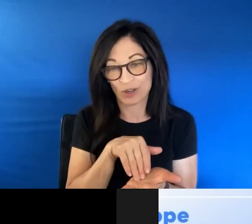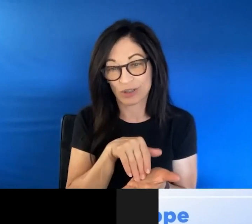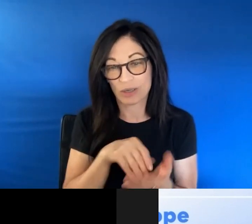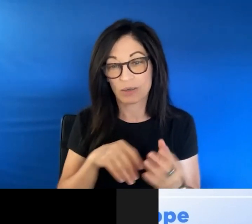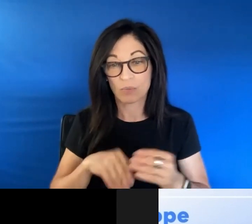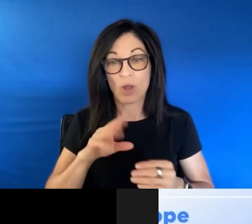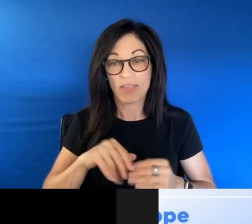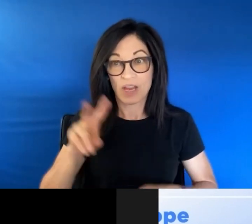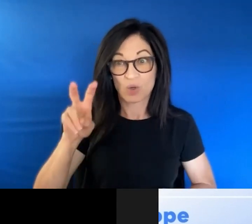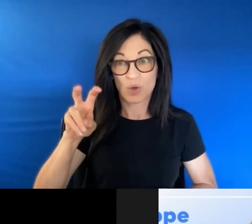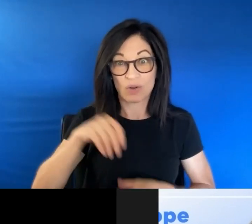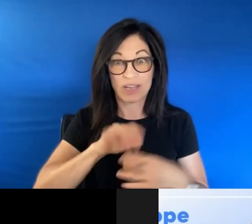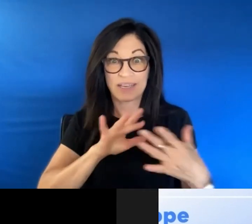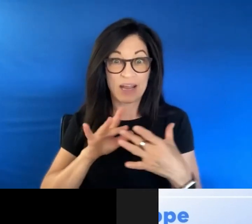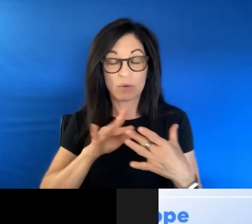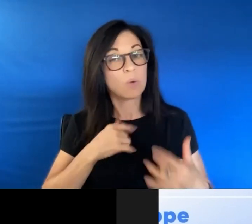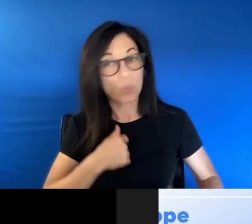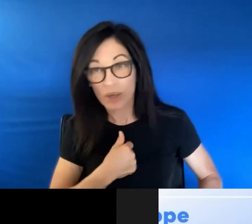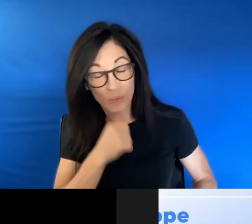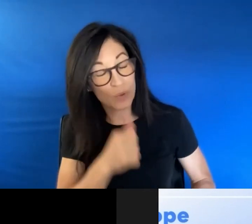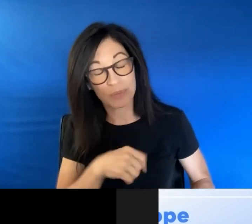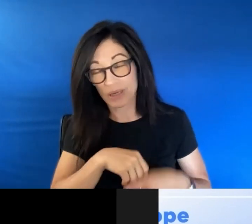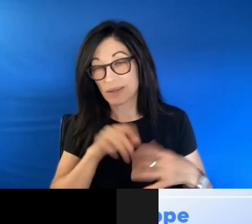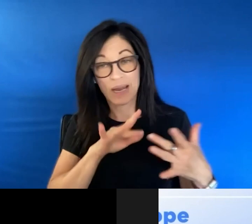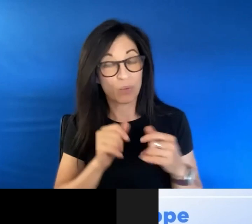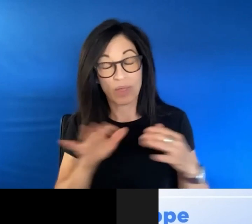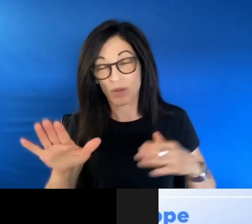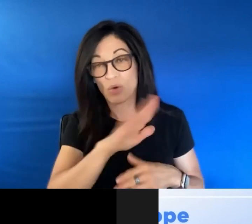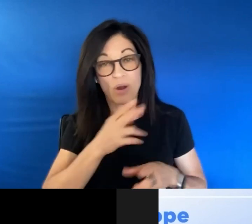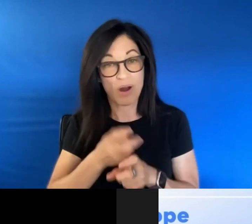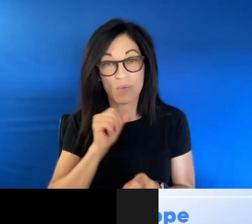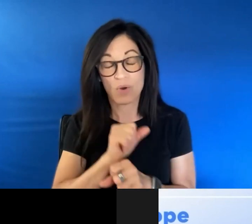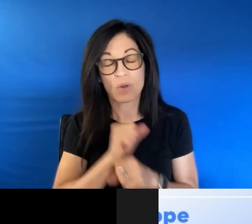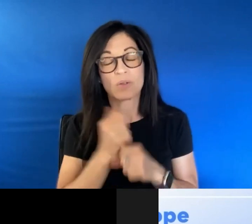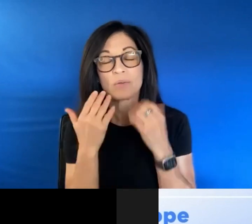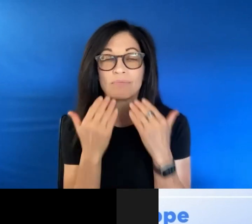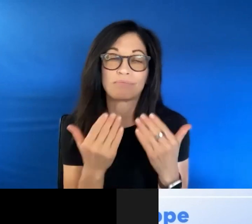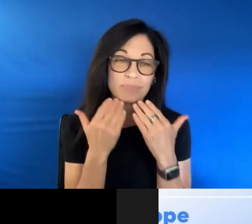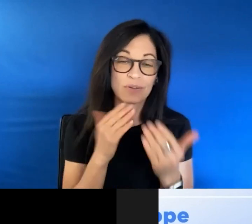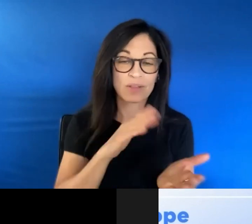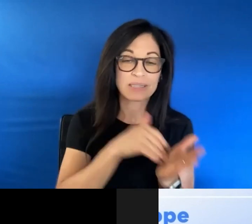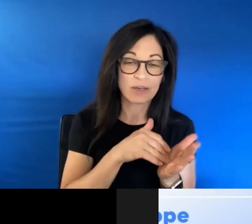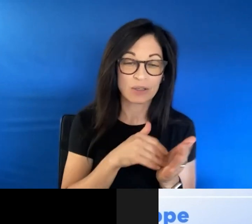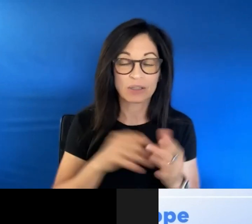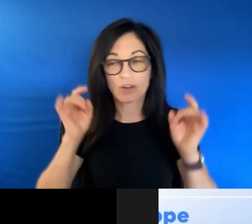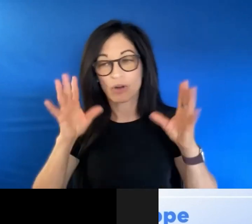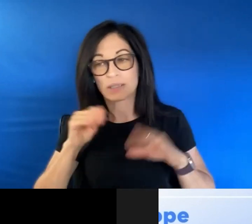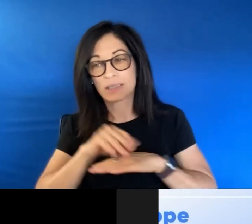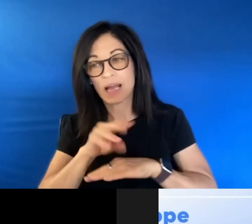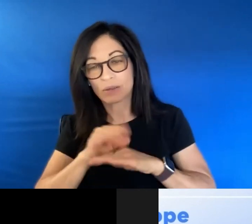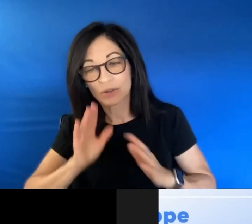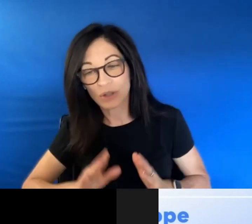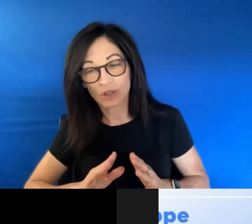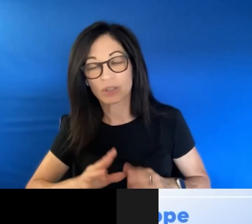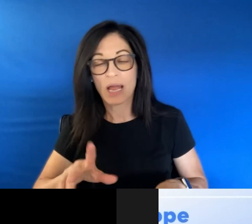in the network. We would not be a network without your hard work. So we are so grateful for the centers and the crisis counselors answering